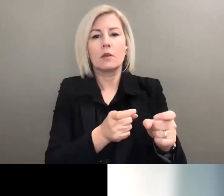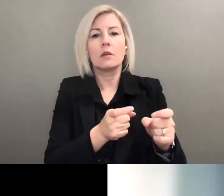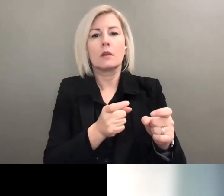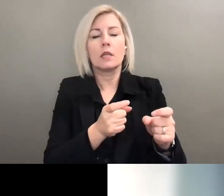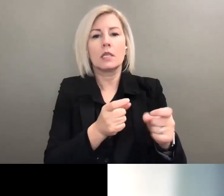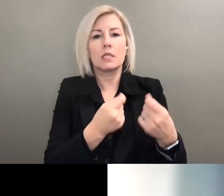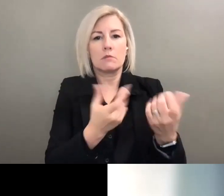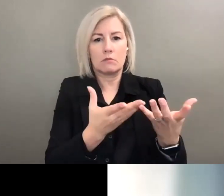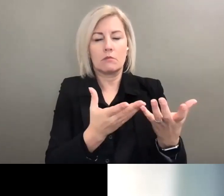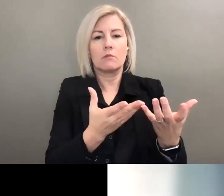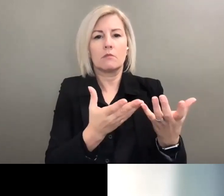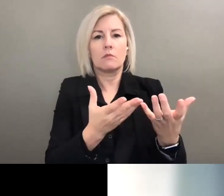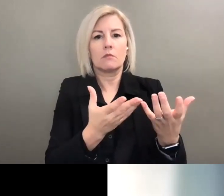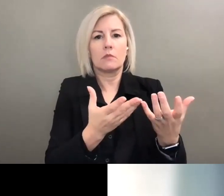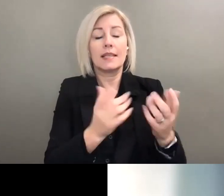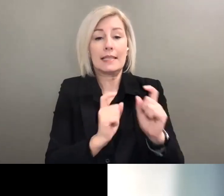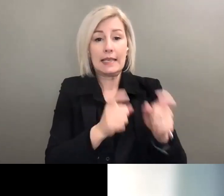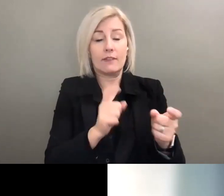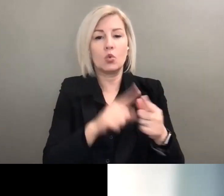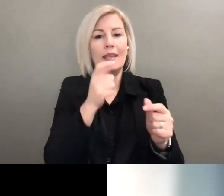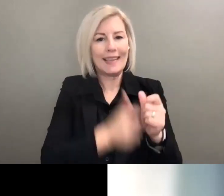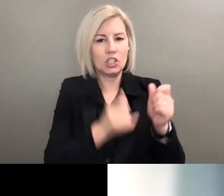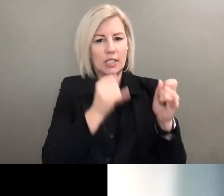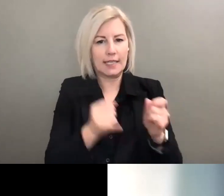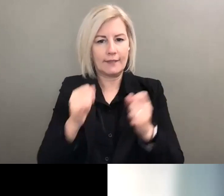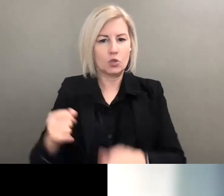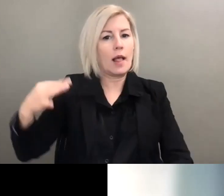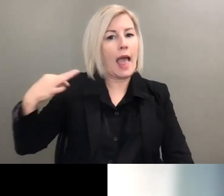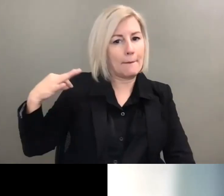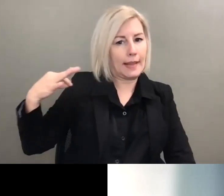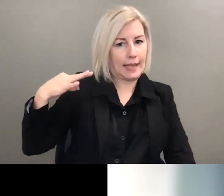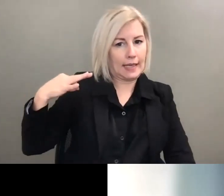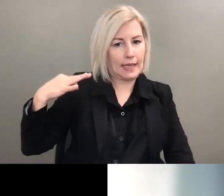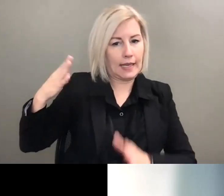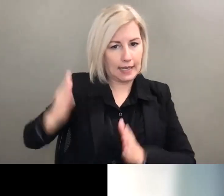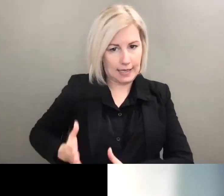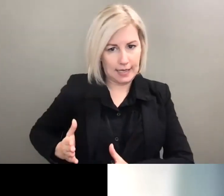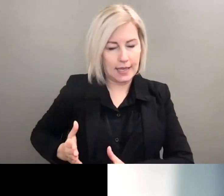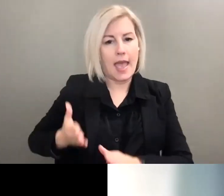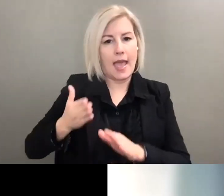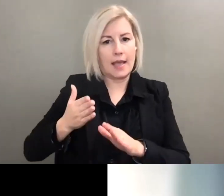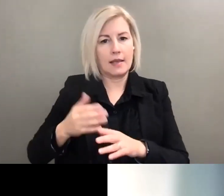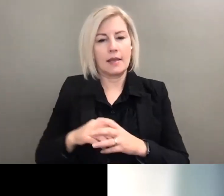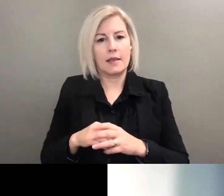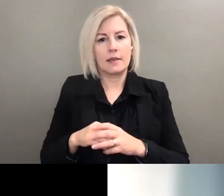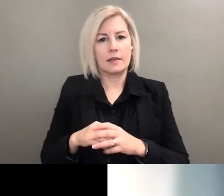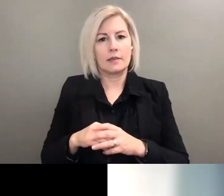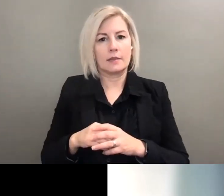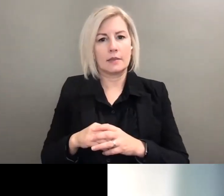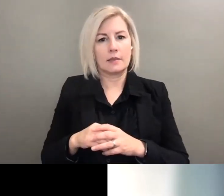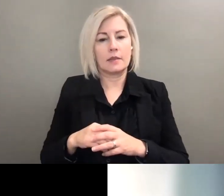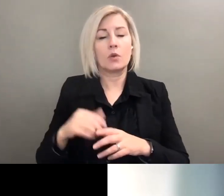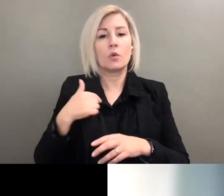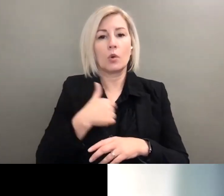administered and awarded to each individual applicant after you are awarded. So while we do